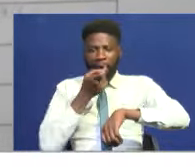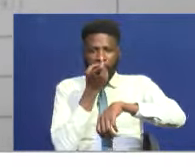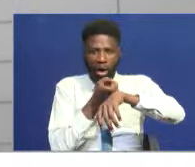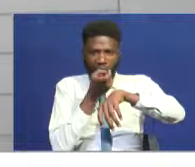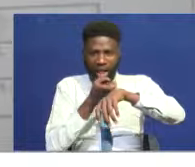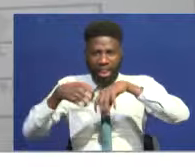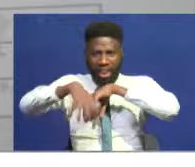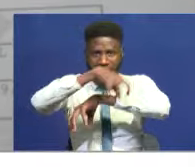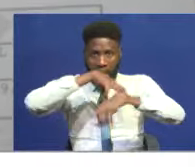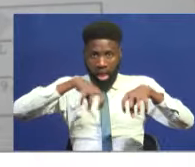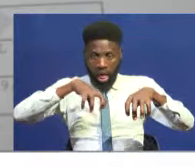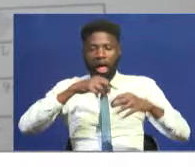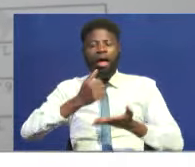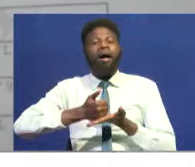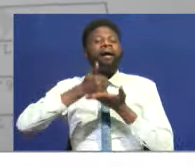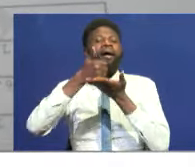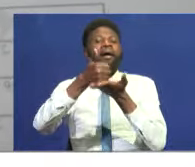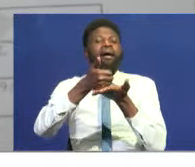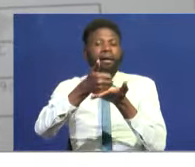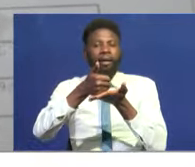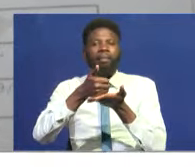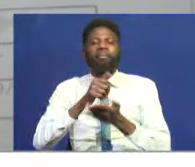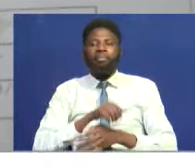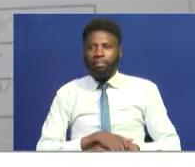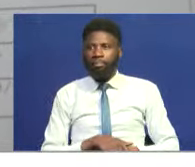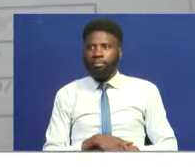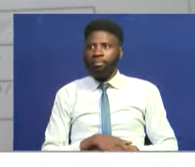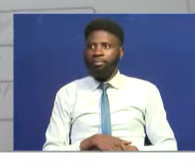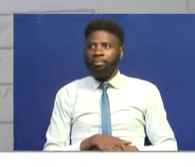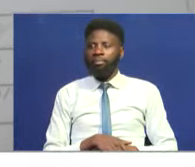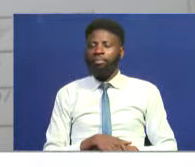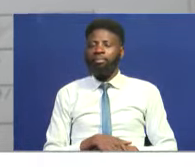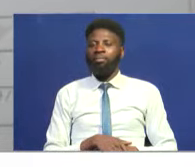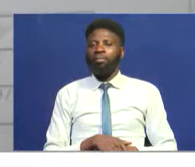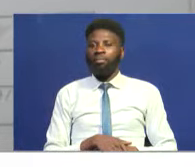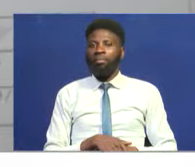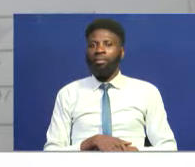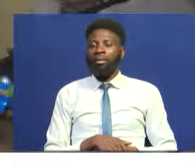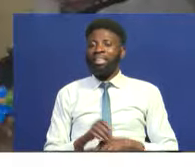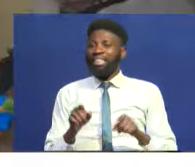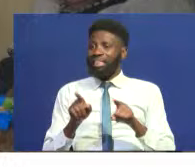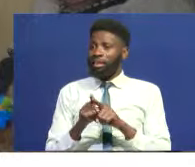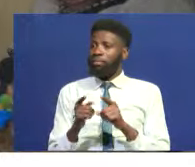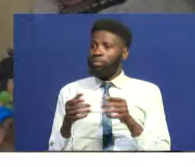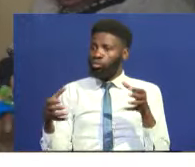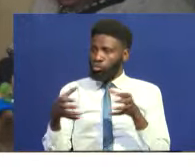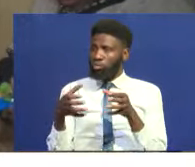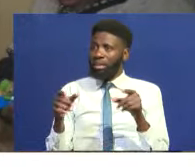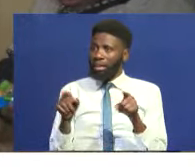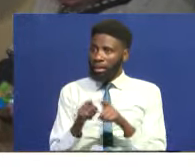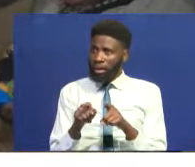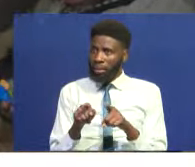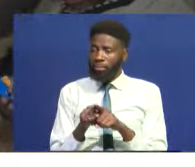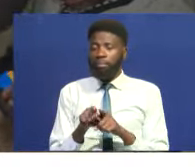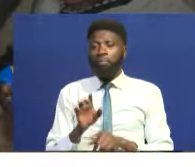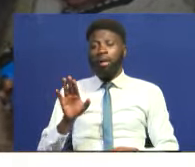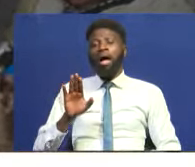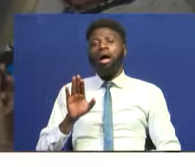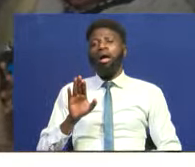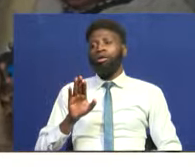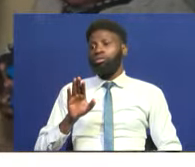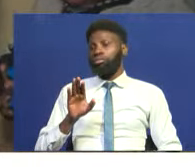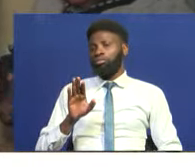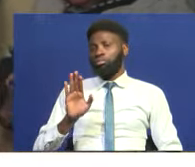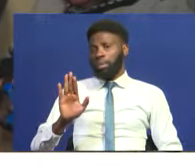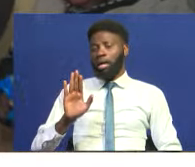needed to manage the condition, the young couple hoped Zoriel's younger sister, Nisha Helida, would be a perfect donor. To